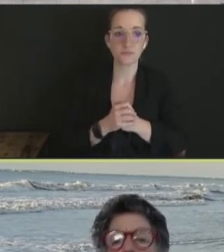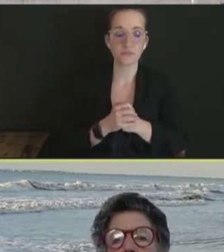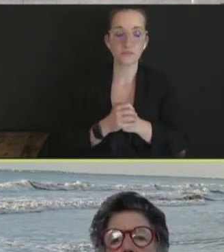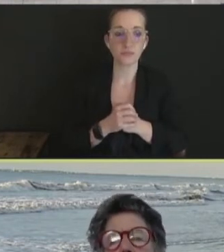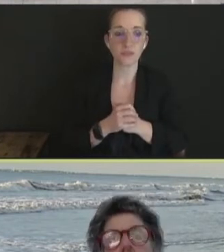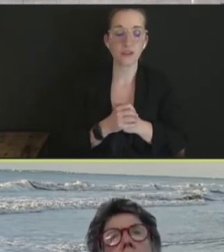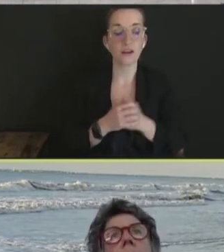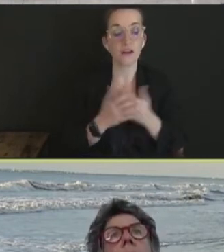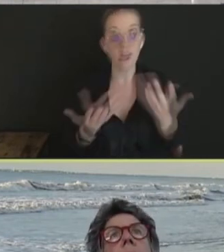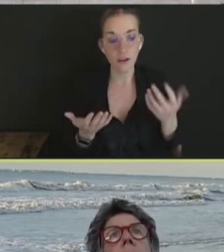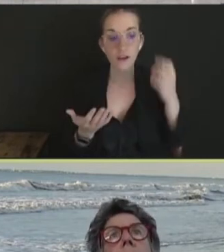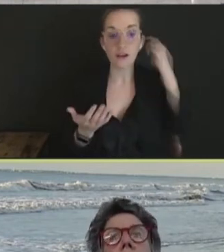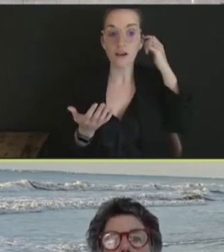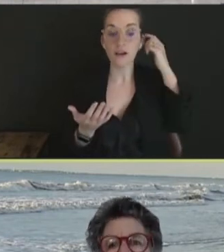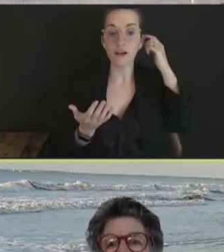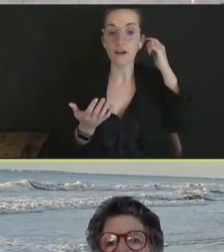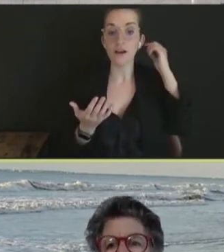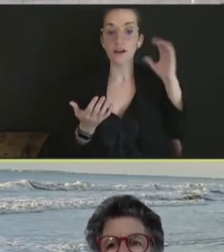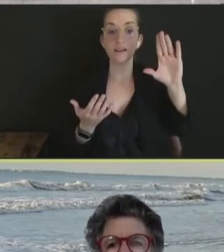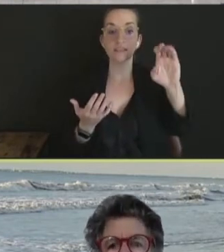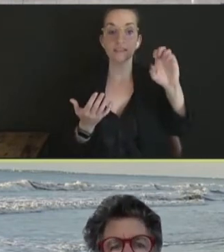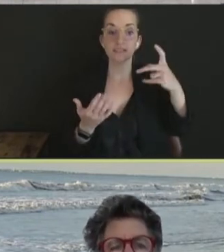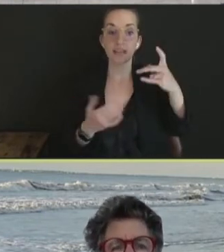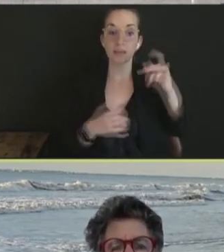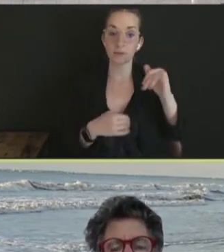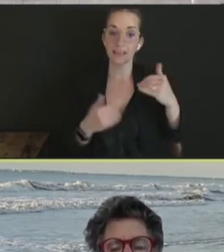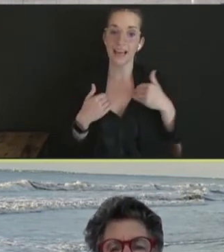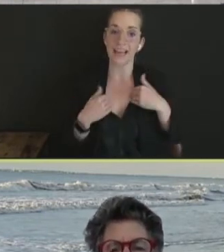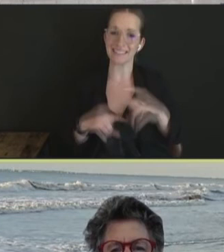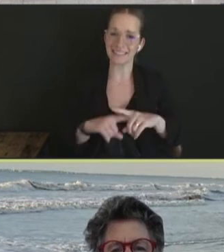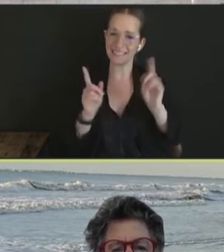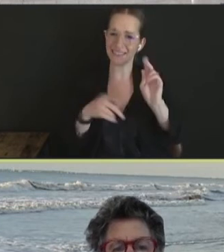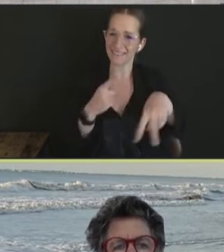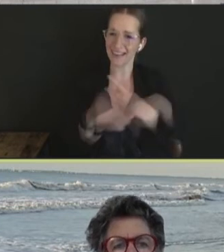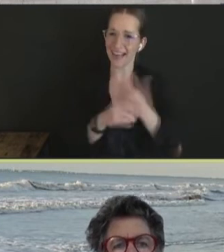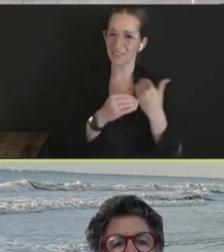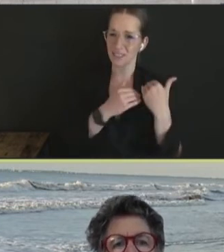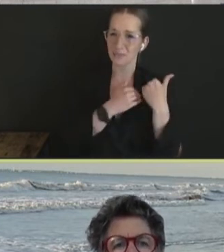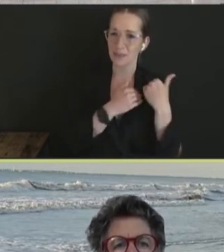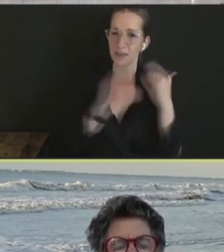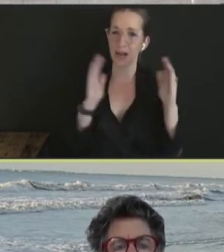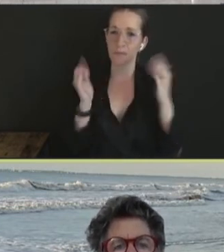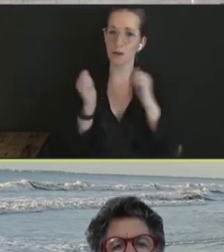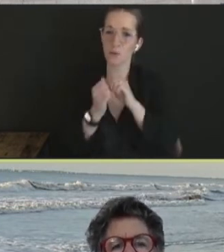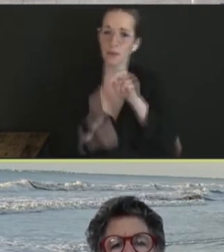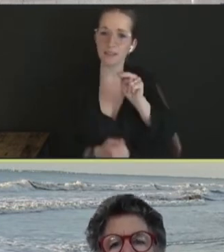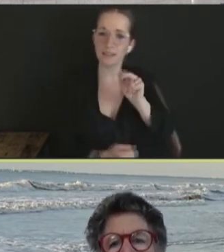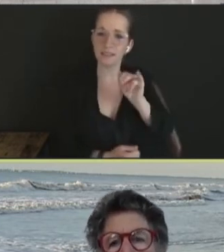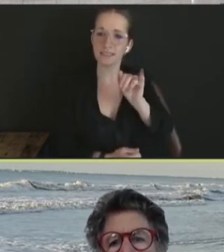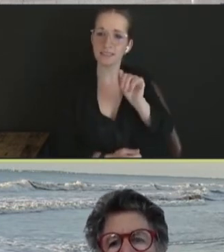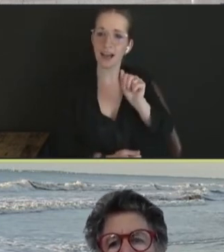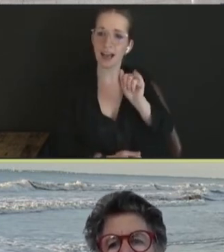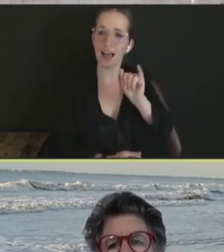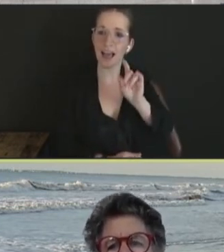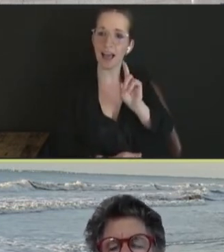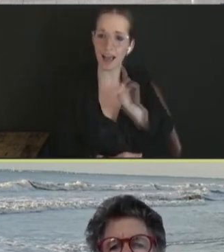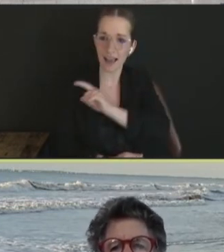Because CEPI has a different kind of responsibility than NIAID has in the US,